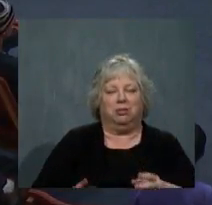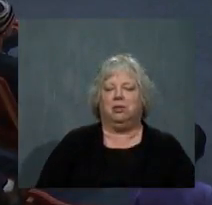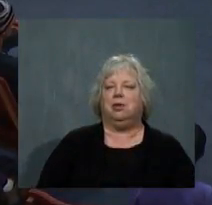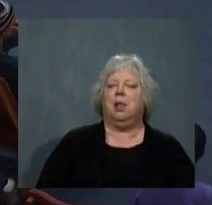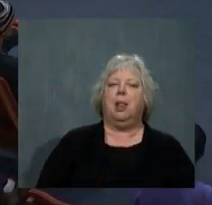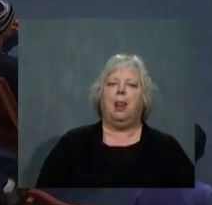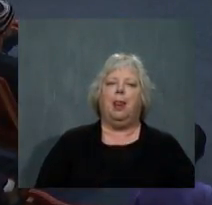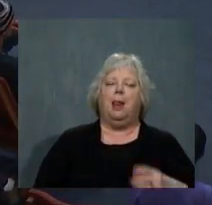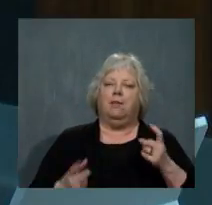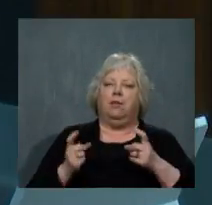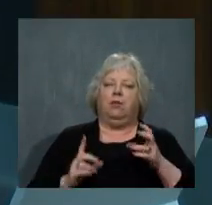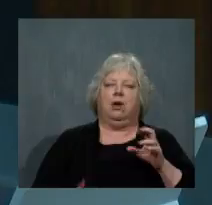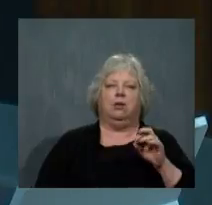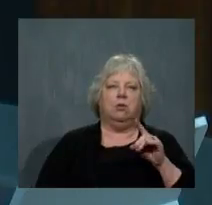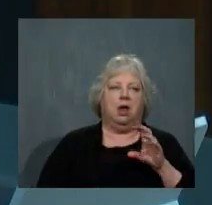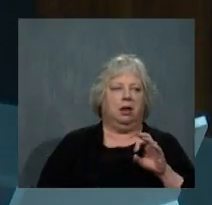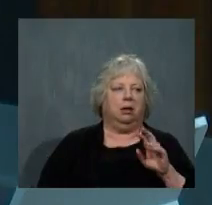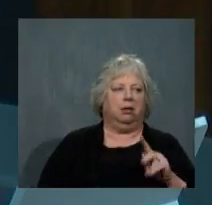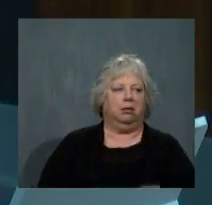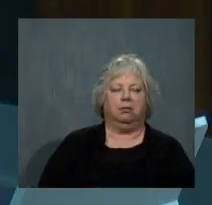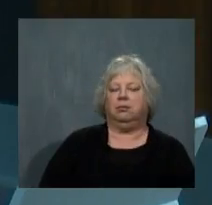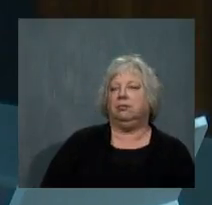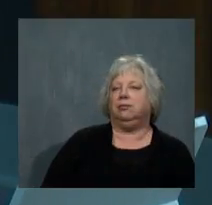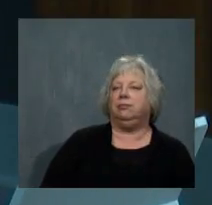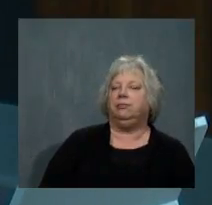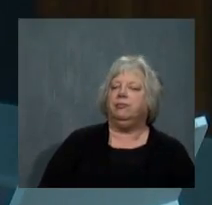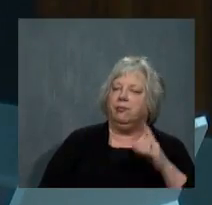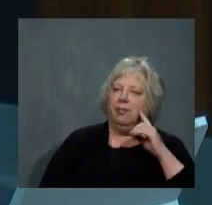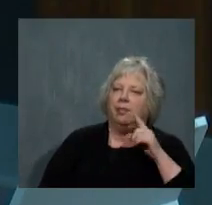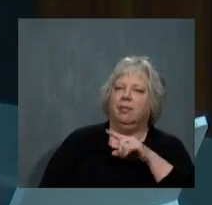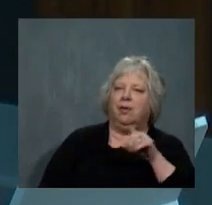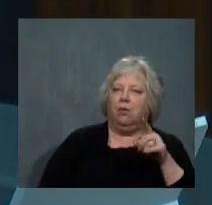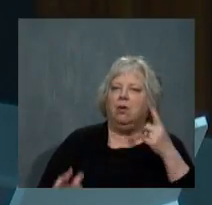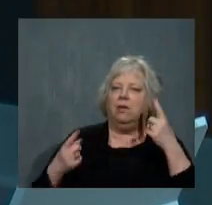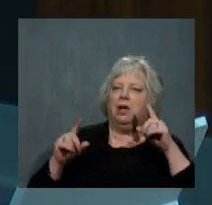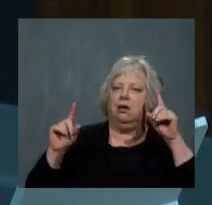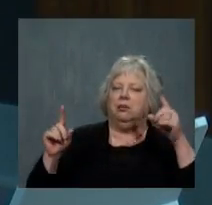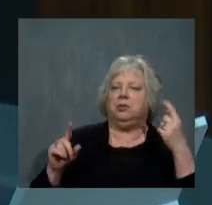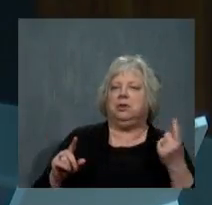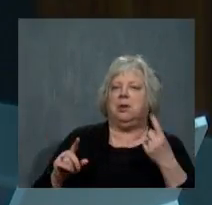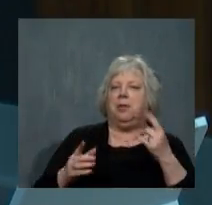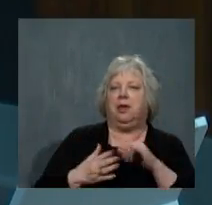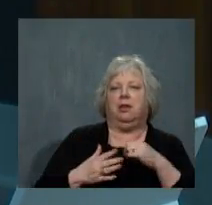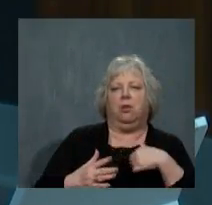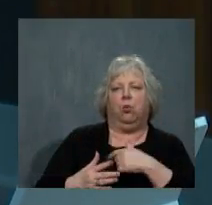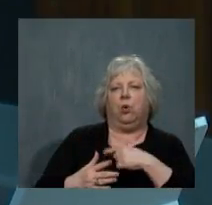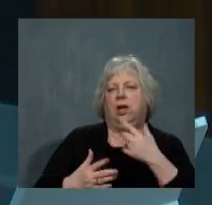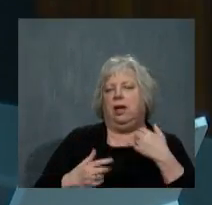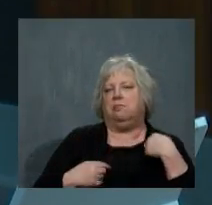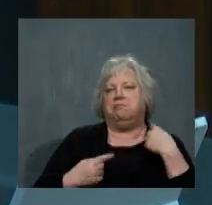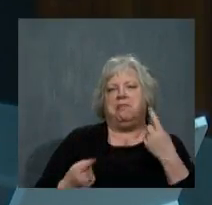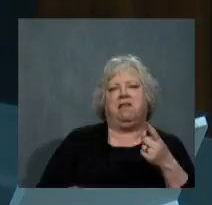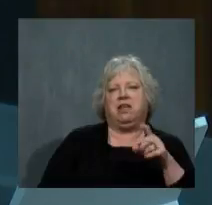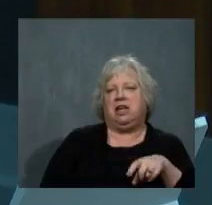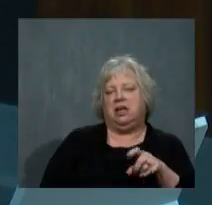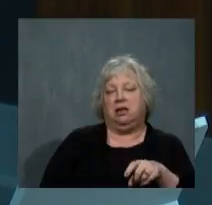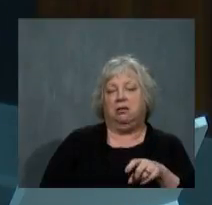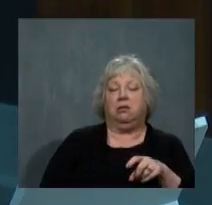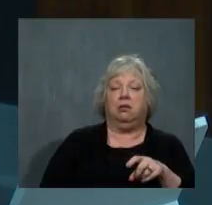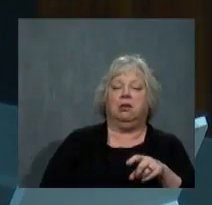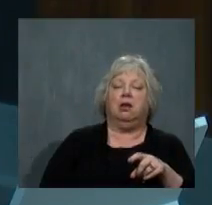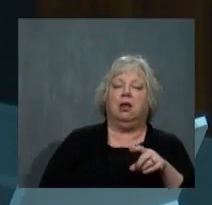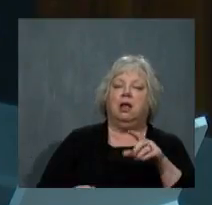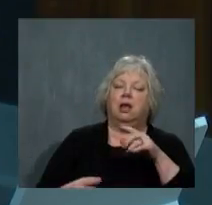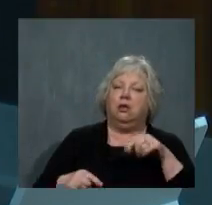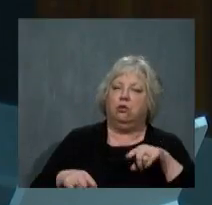Director Adcock, you're recognized, please. Well, I think y'all have accomplished something that's been needed in this city for a long time. In the